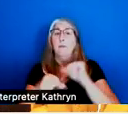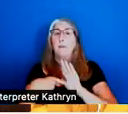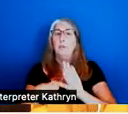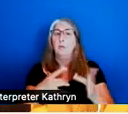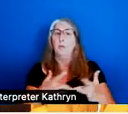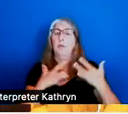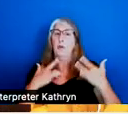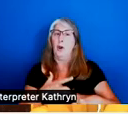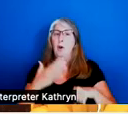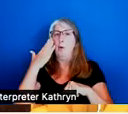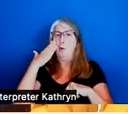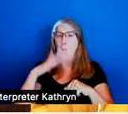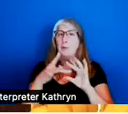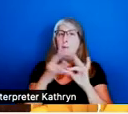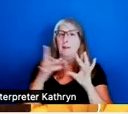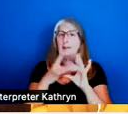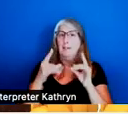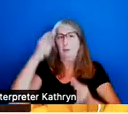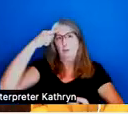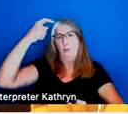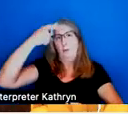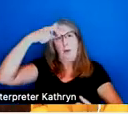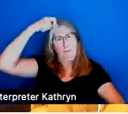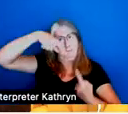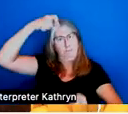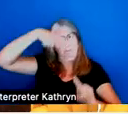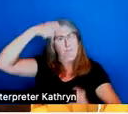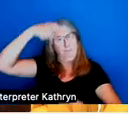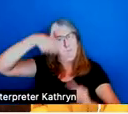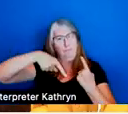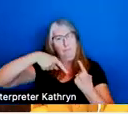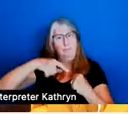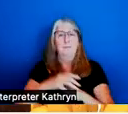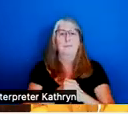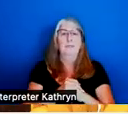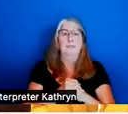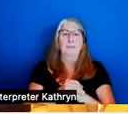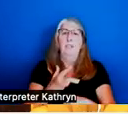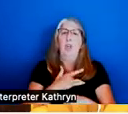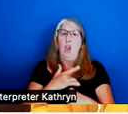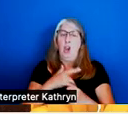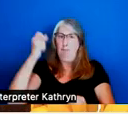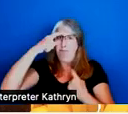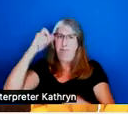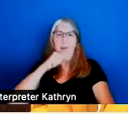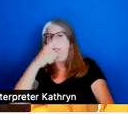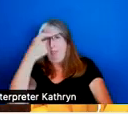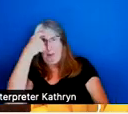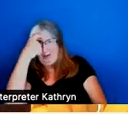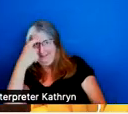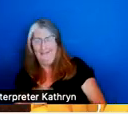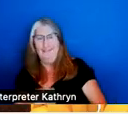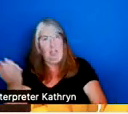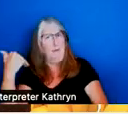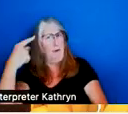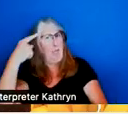now known to send more messages to the brain and gut instead of the other way around as we previously thought.